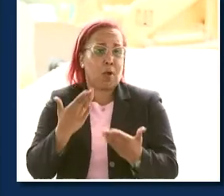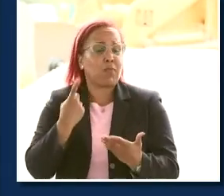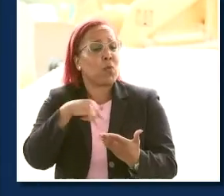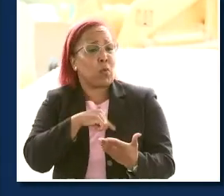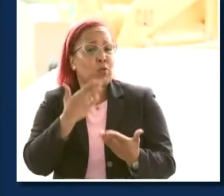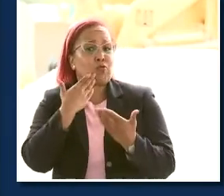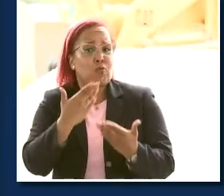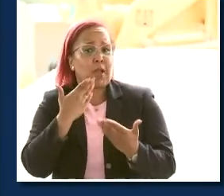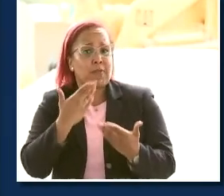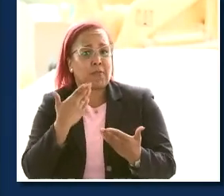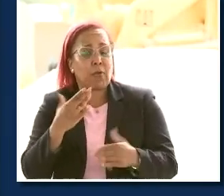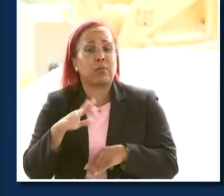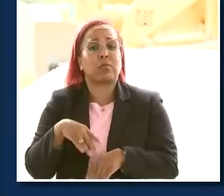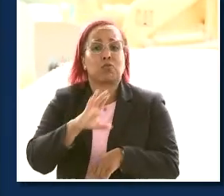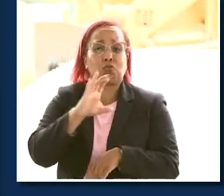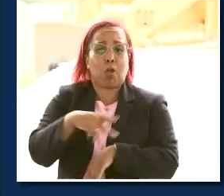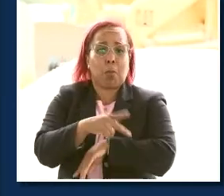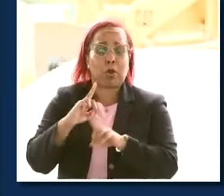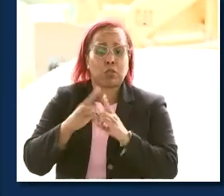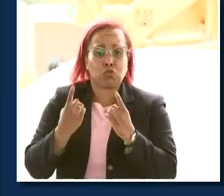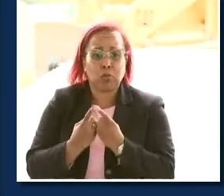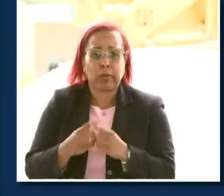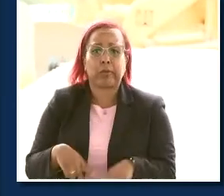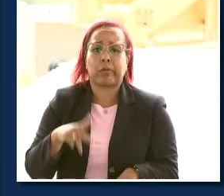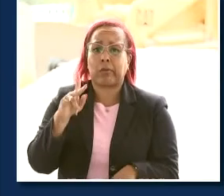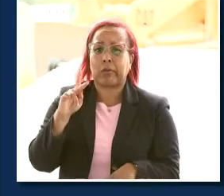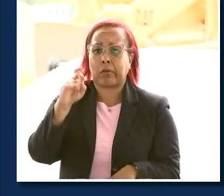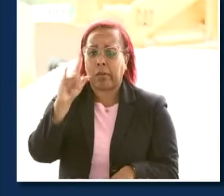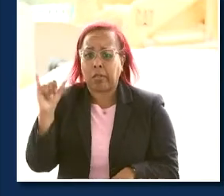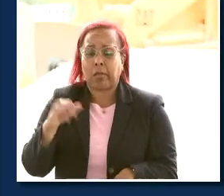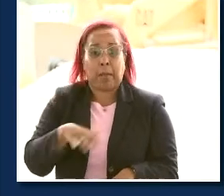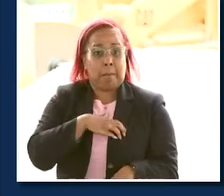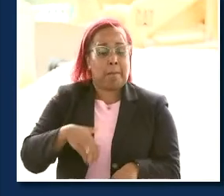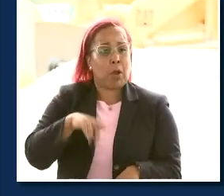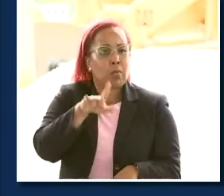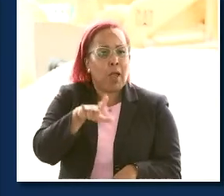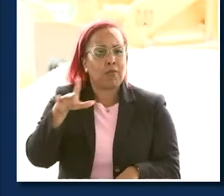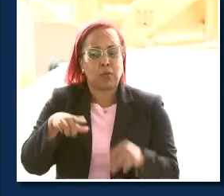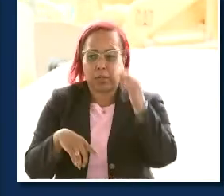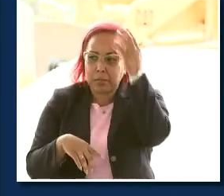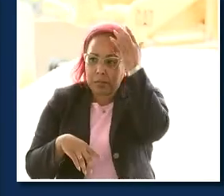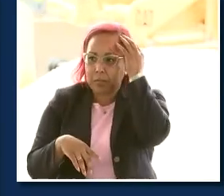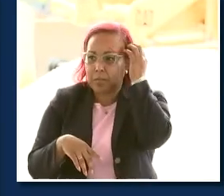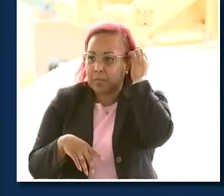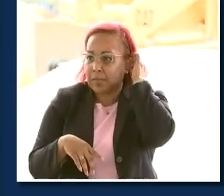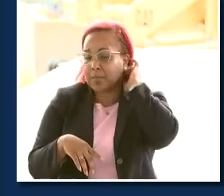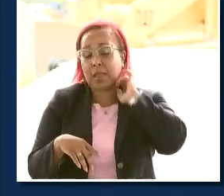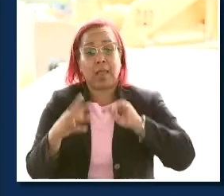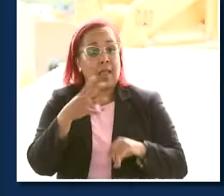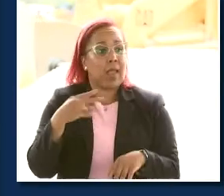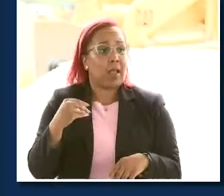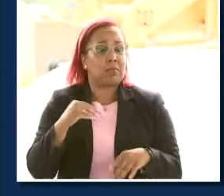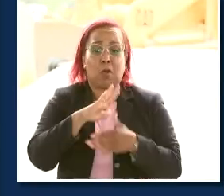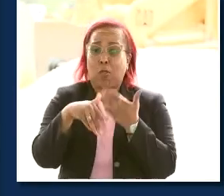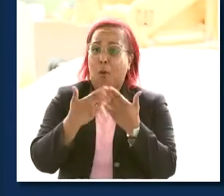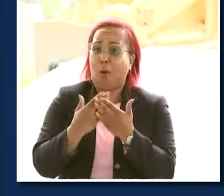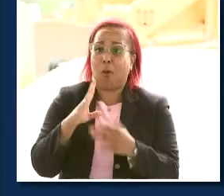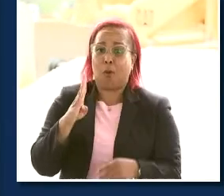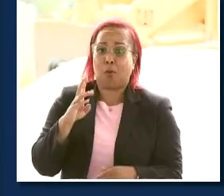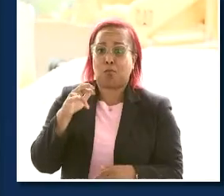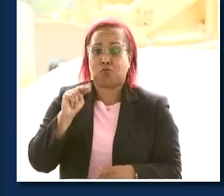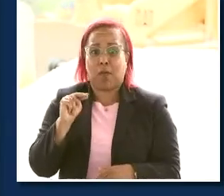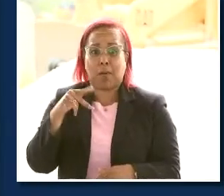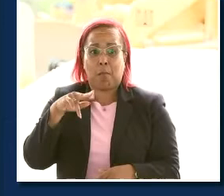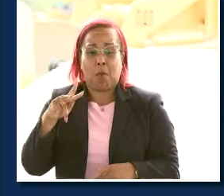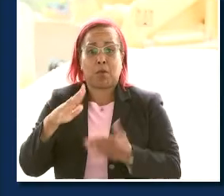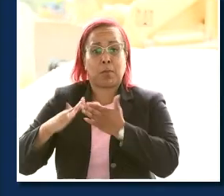grateful to Chicago Park District, Superintendent Kelly, Mayor Lightfoot, and the whole Brighton Park